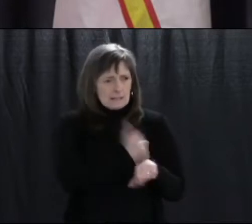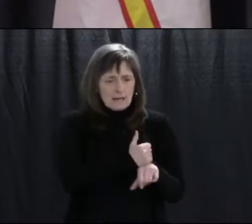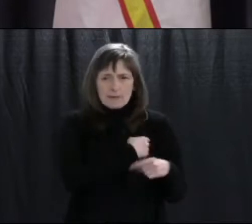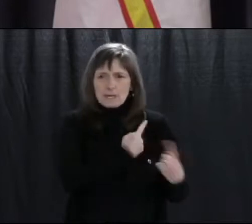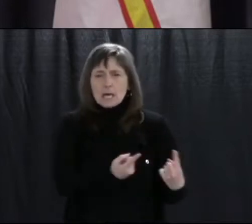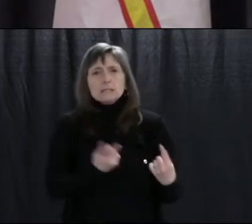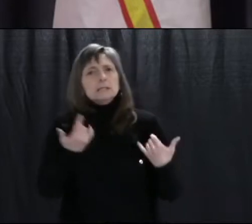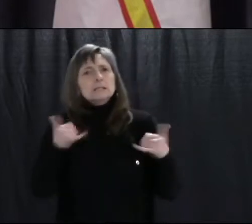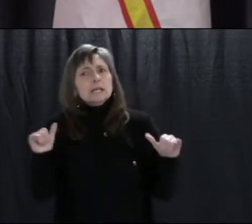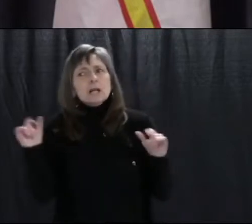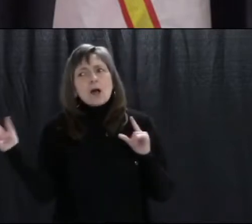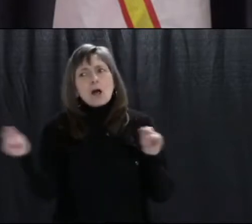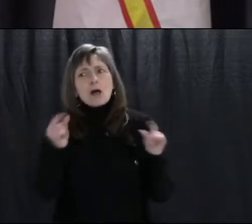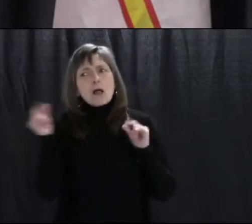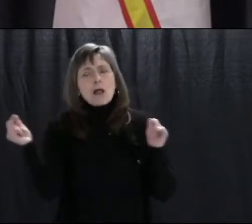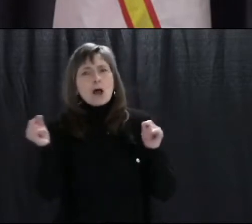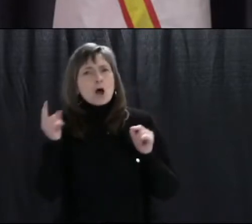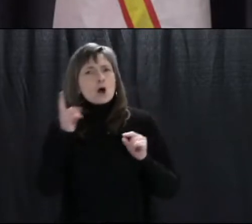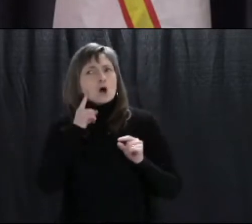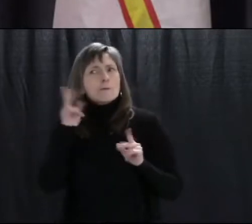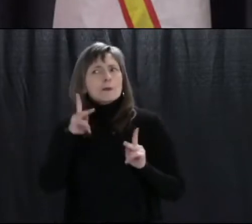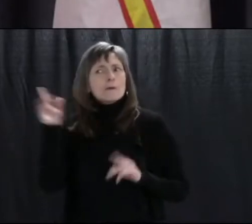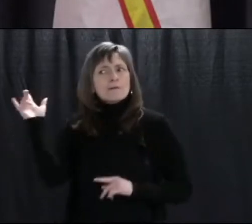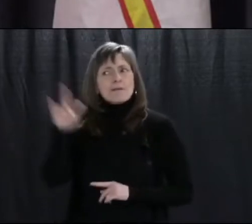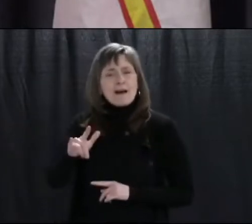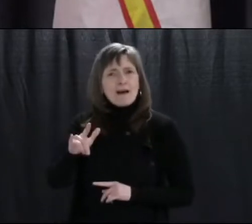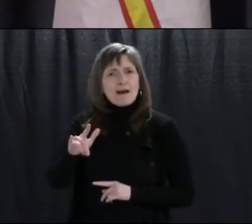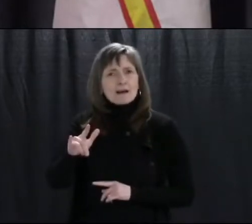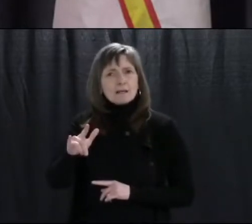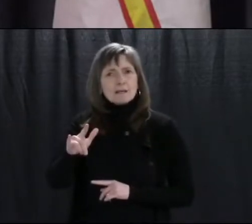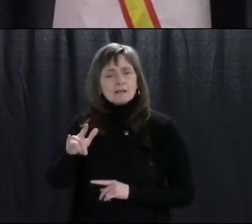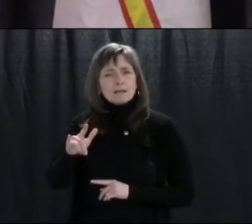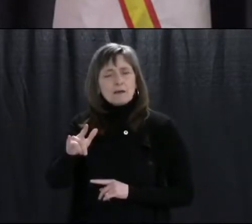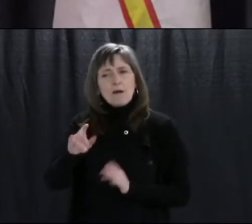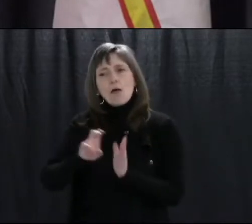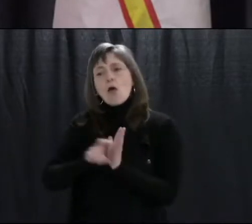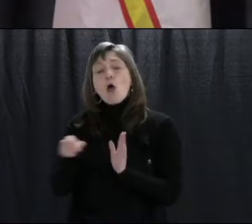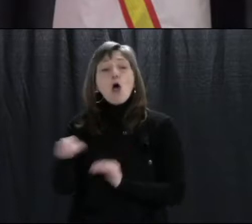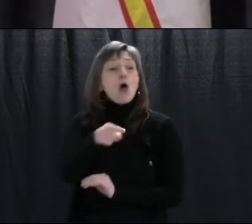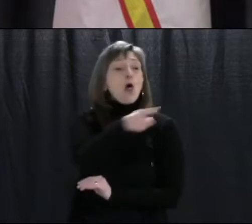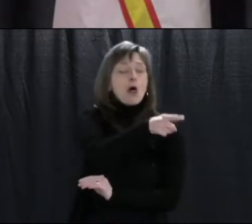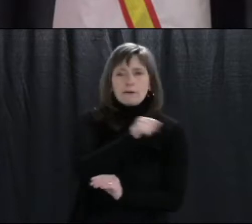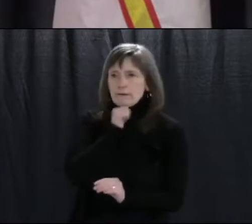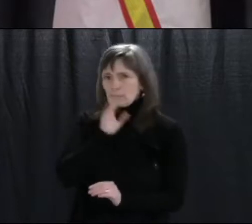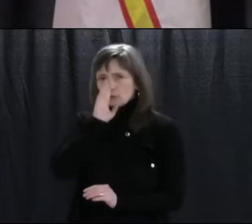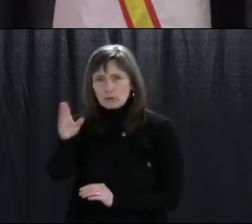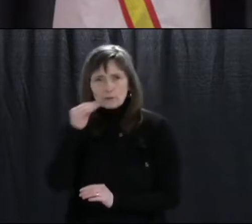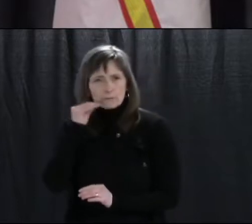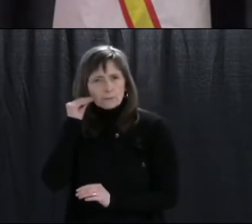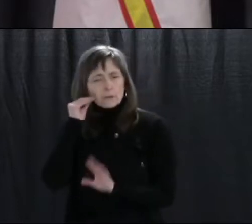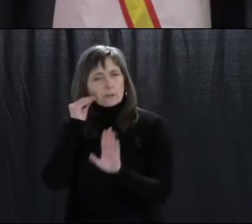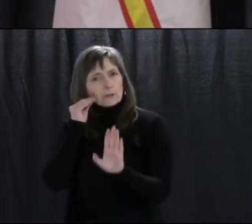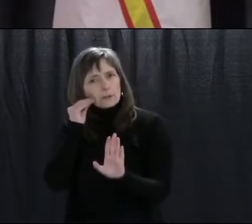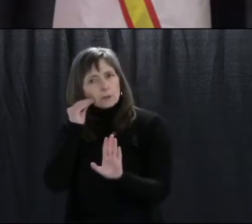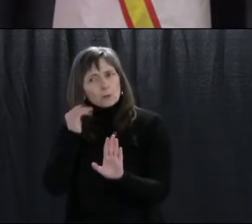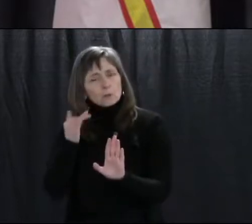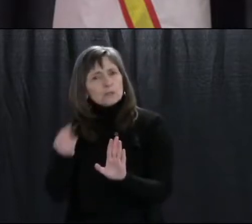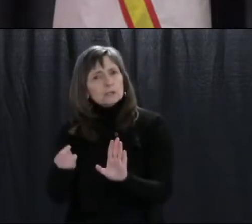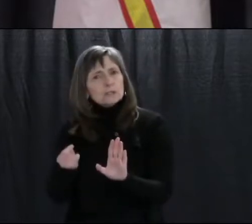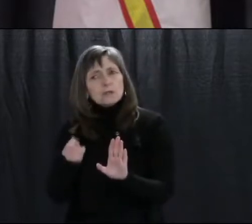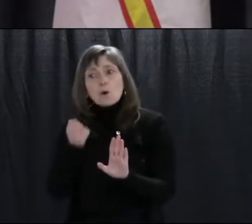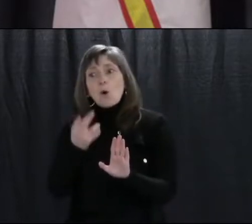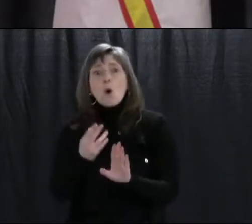still hearing stories of people getting off planes and not going straight home. Rather, we're still hearing stories of people who